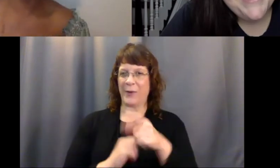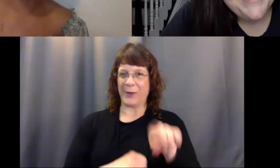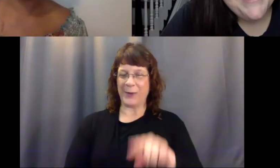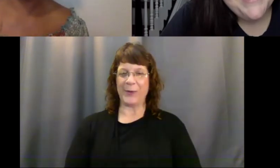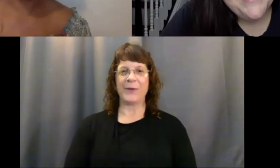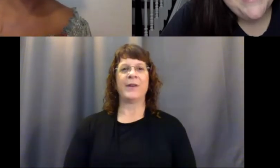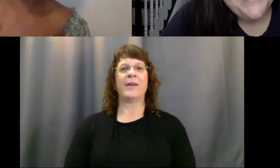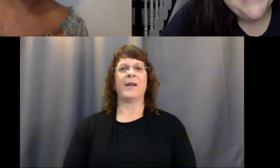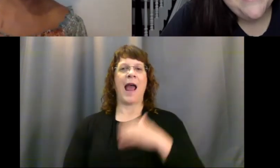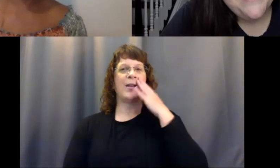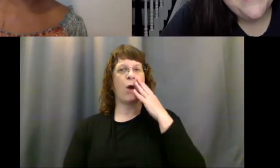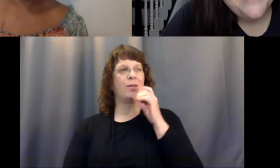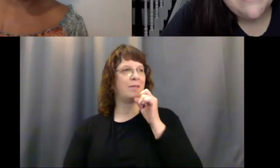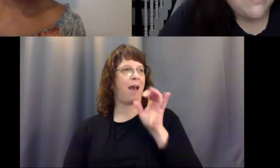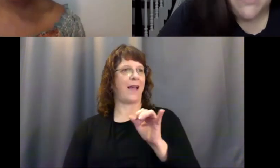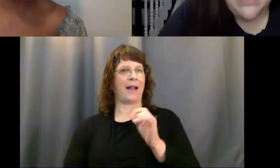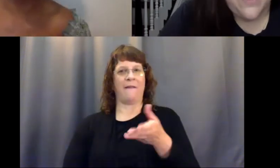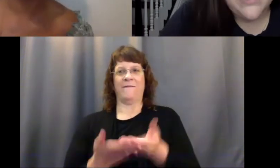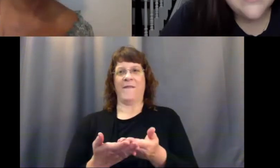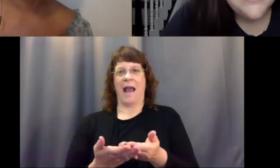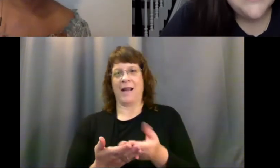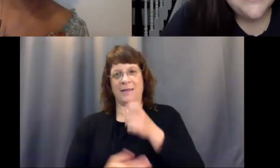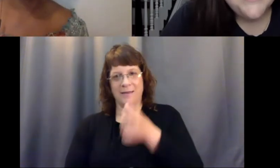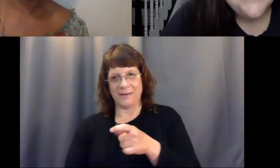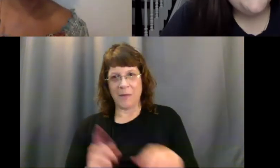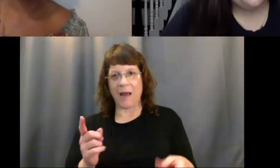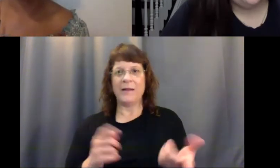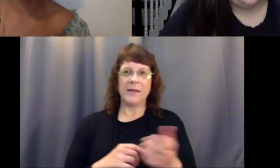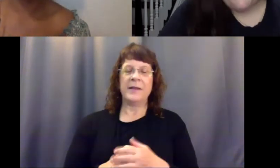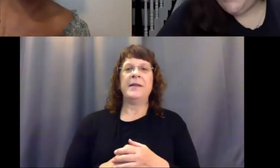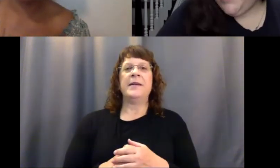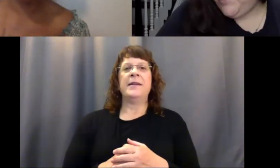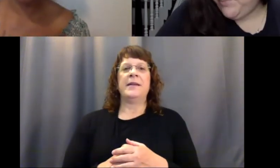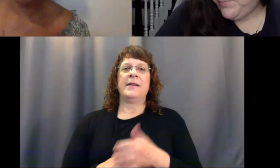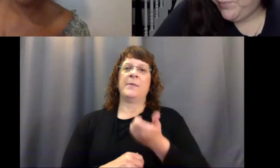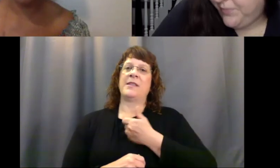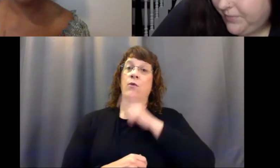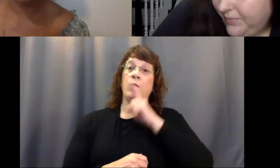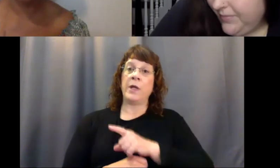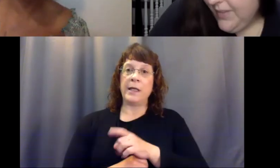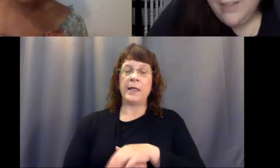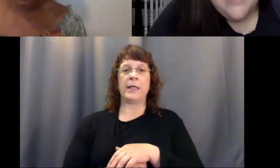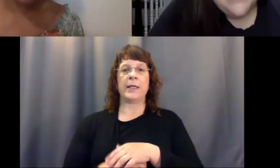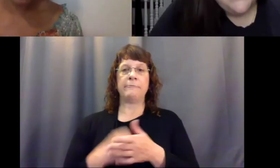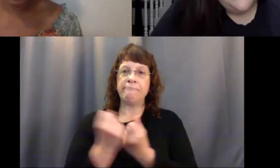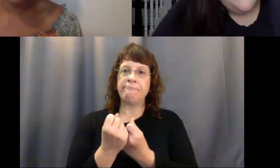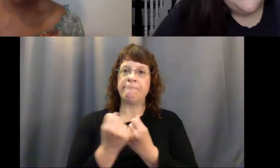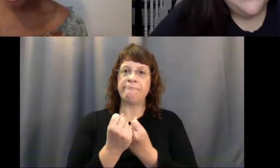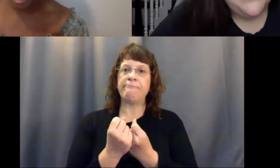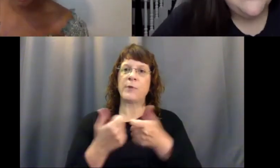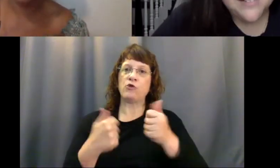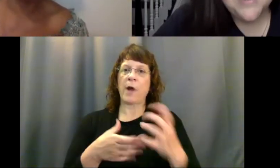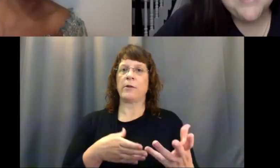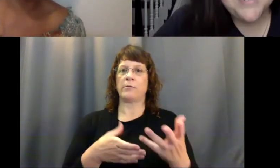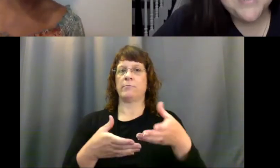And I know that's not like a neuroscience fact or anything, but I'm very big on attempting to engage the